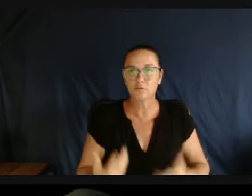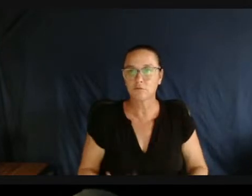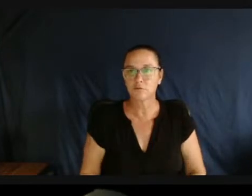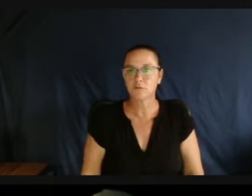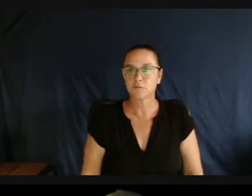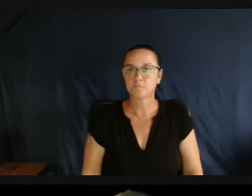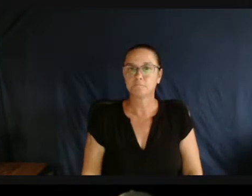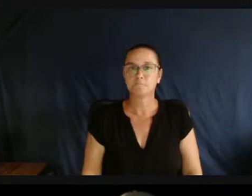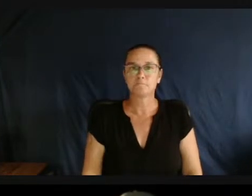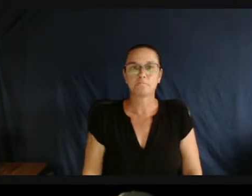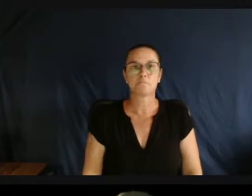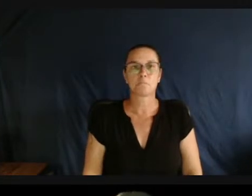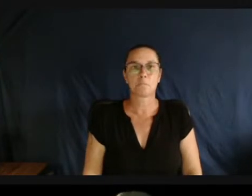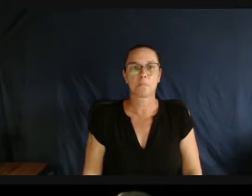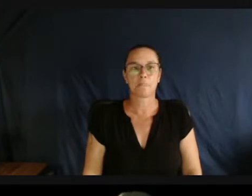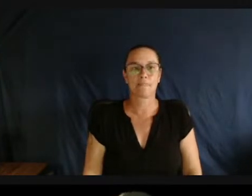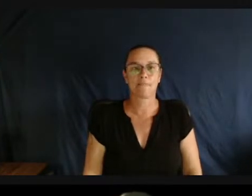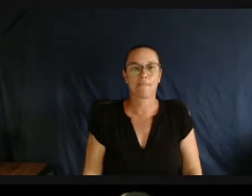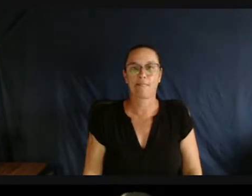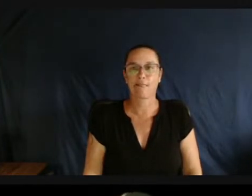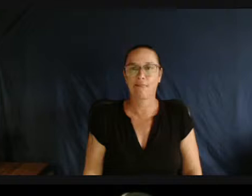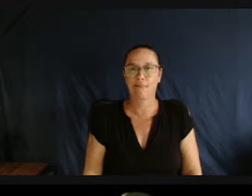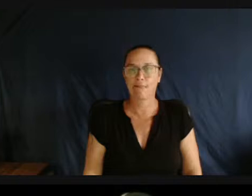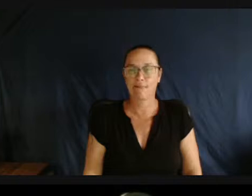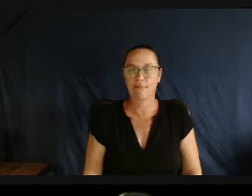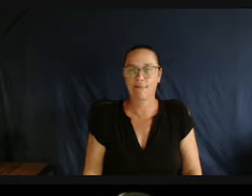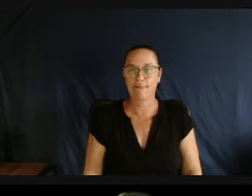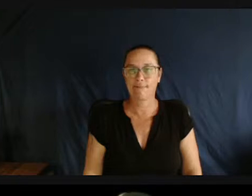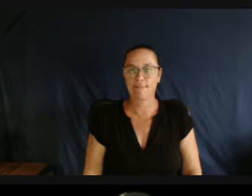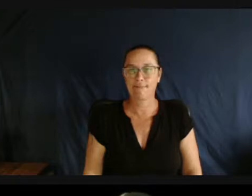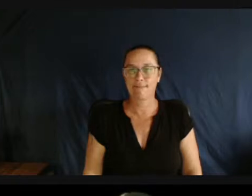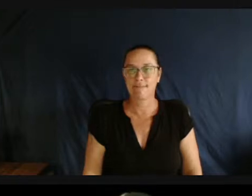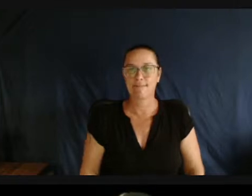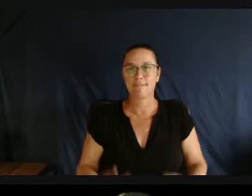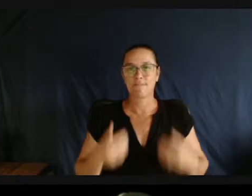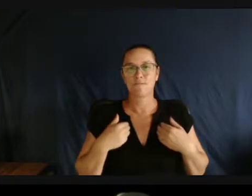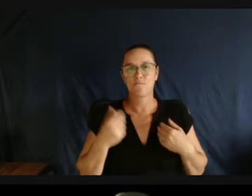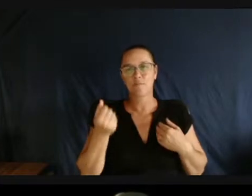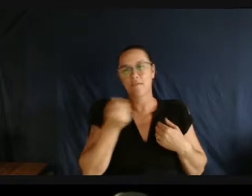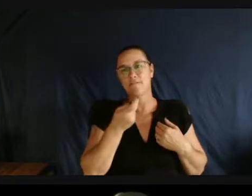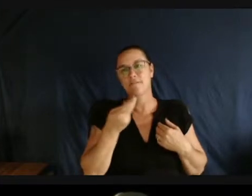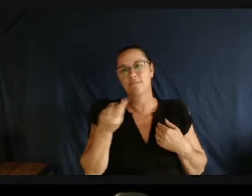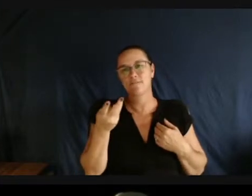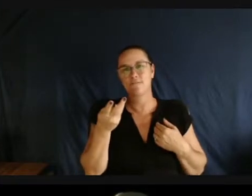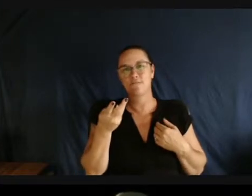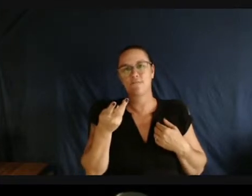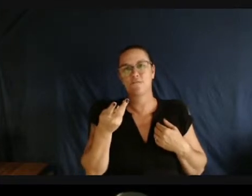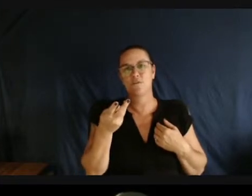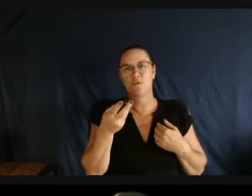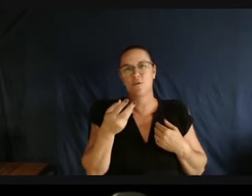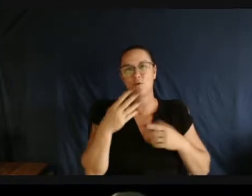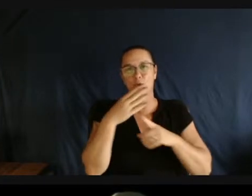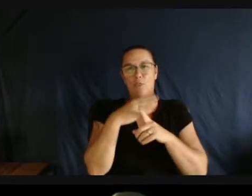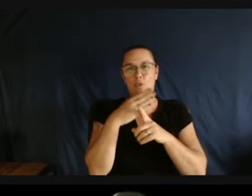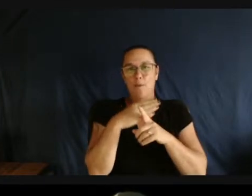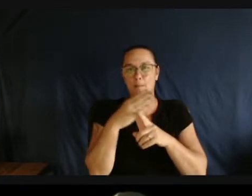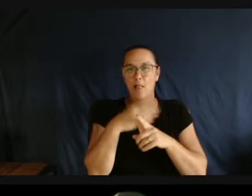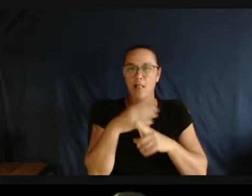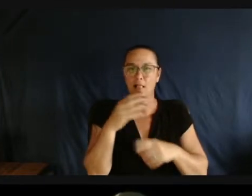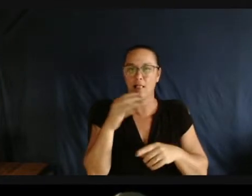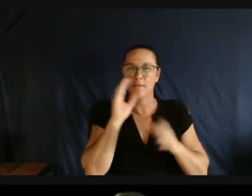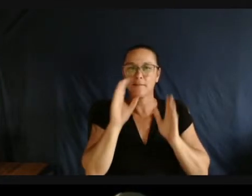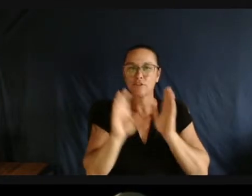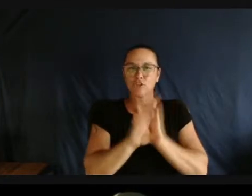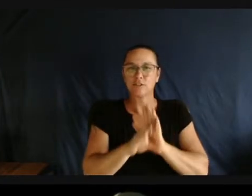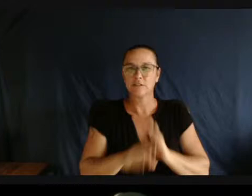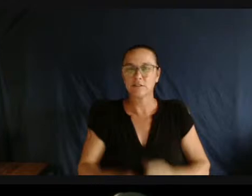story. So we have a few new thermal images. Let's see if I can make this slightly